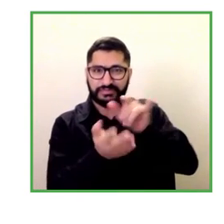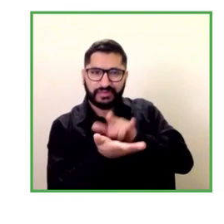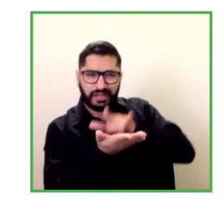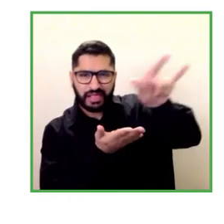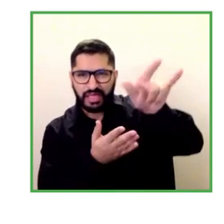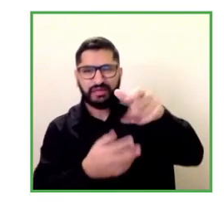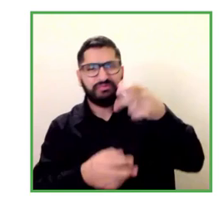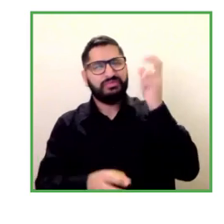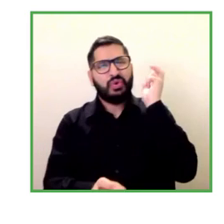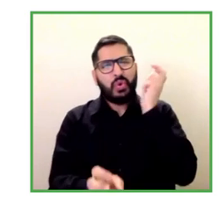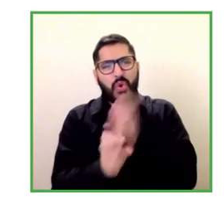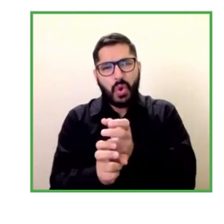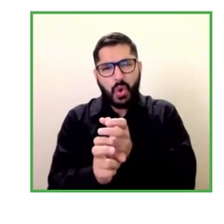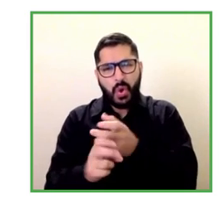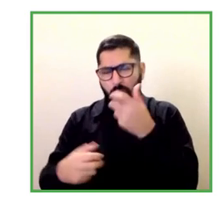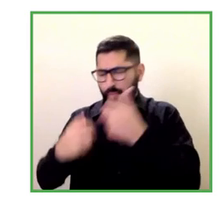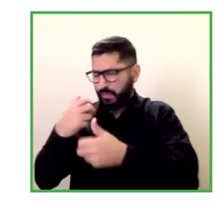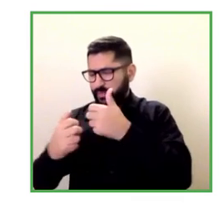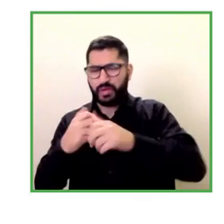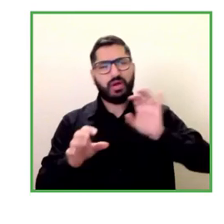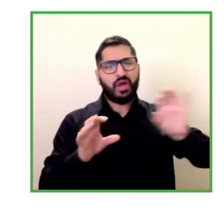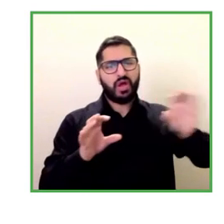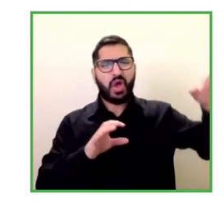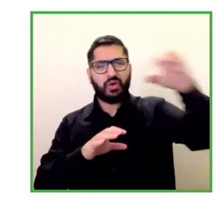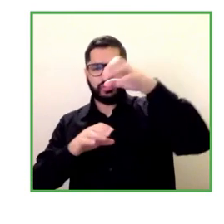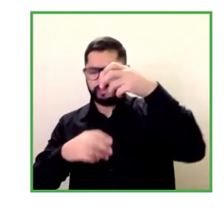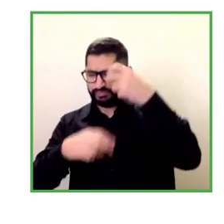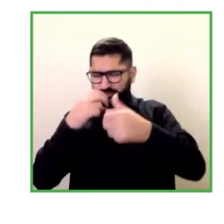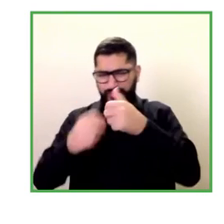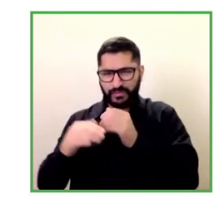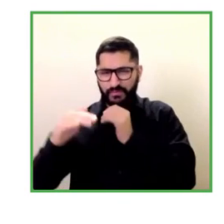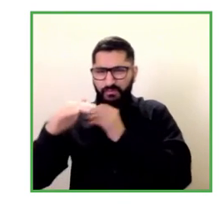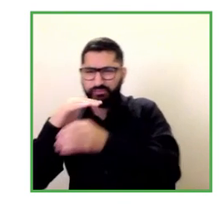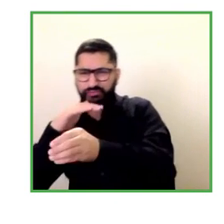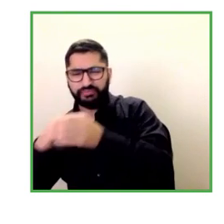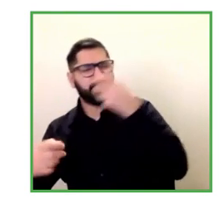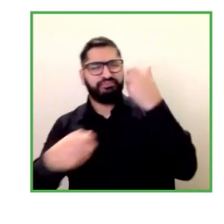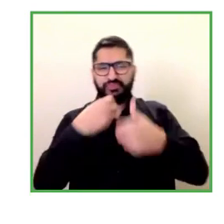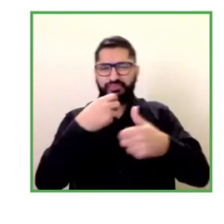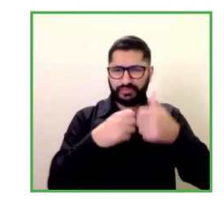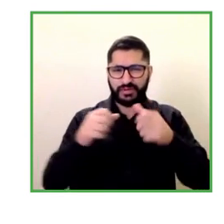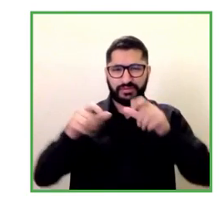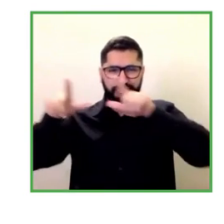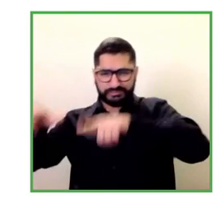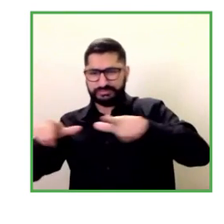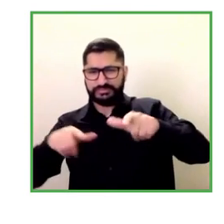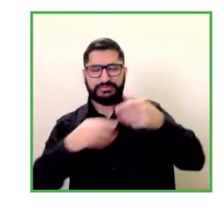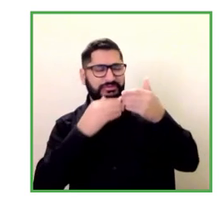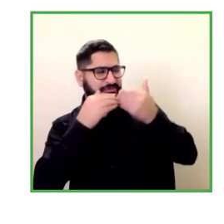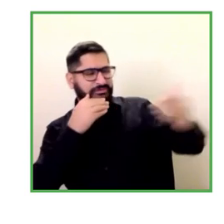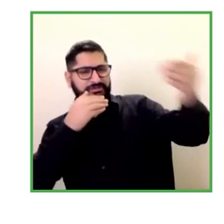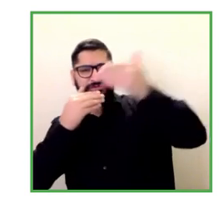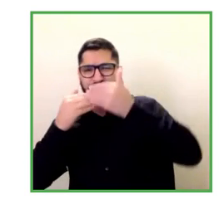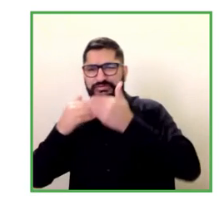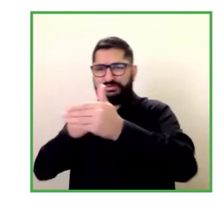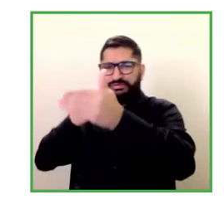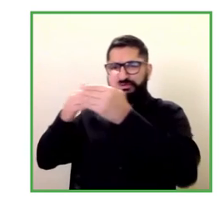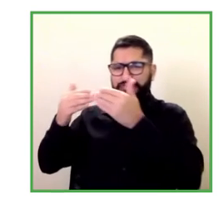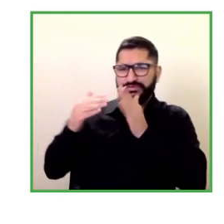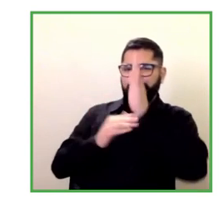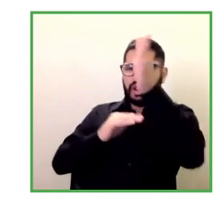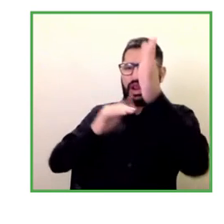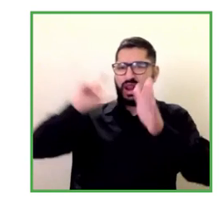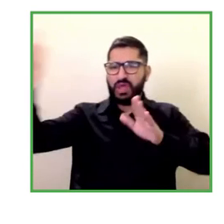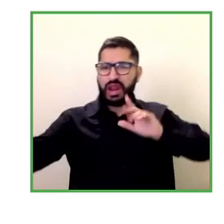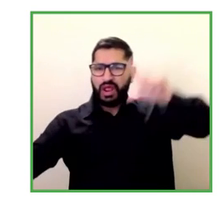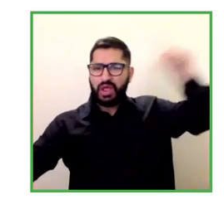difficult. Think that our country seems small, but this 19 units sometimes are very distance from the physical point of